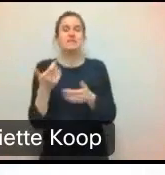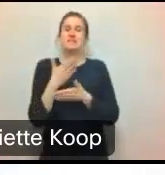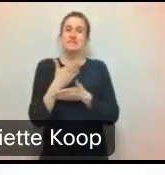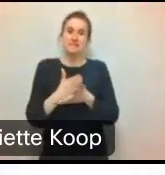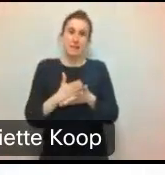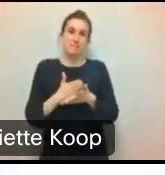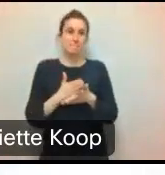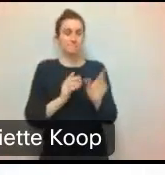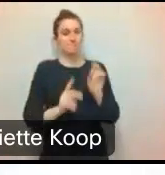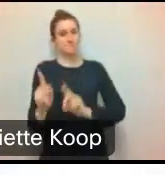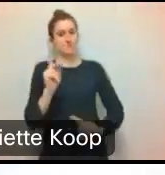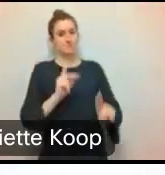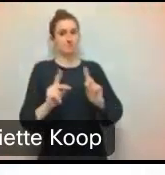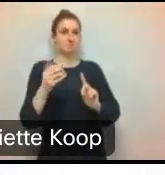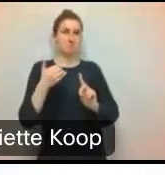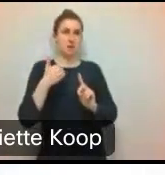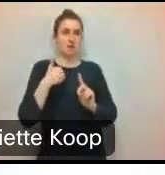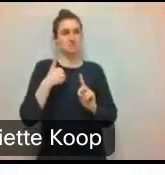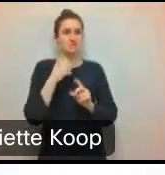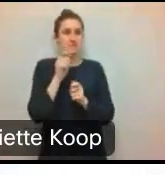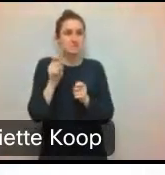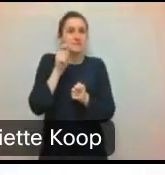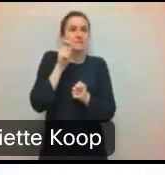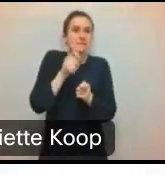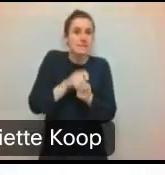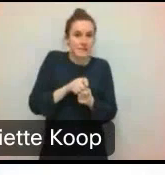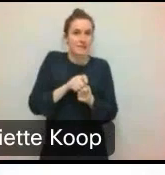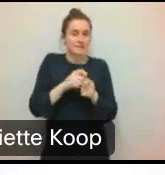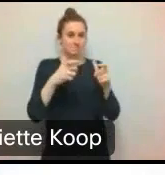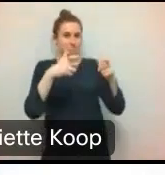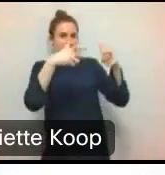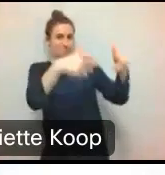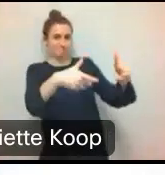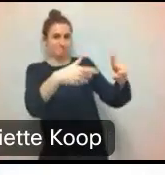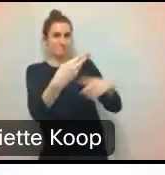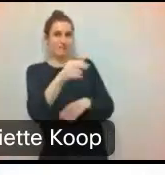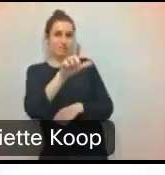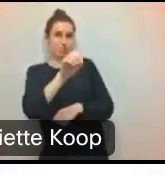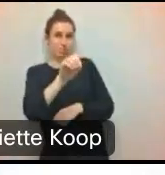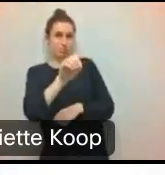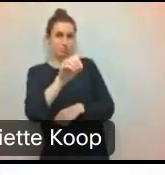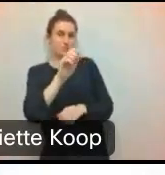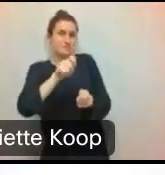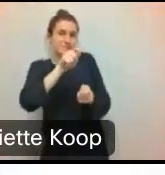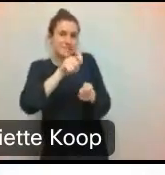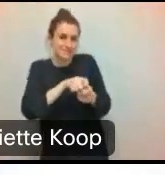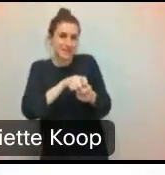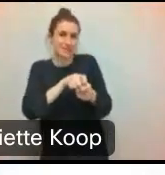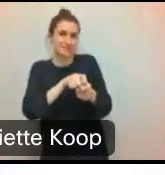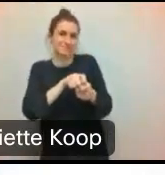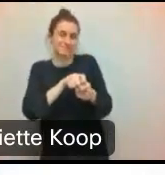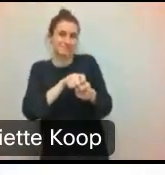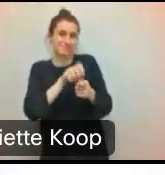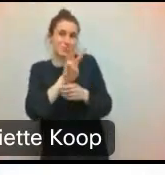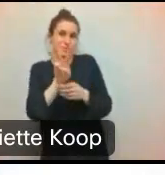certain opinions around surrounding it for both good or for ill. And we have to be kind of careful to not